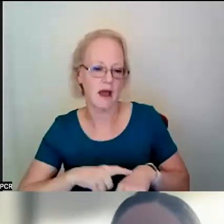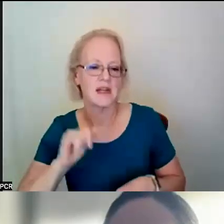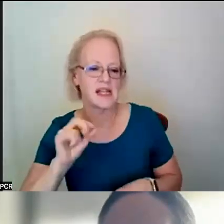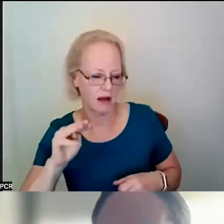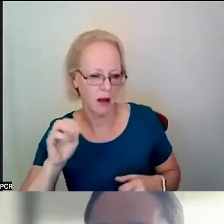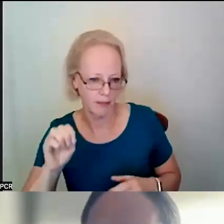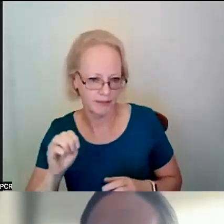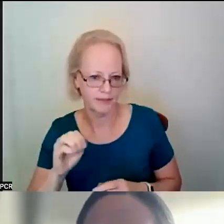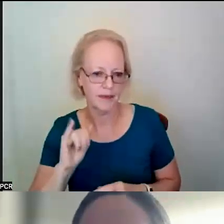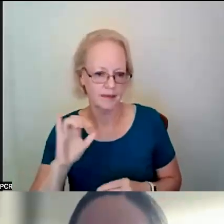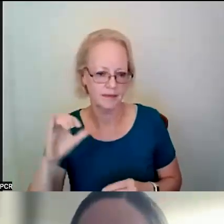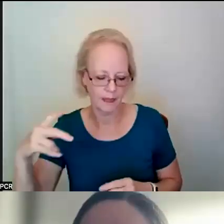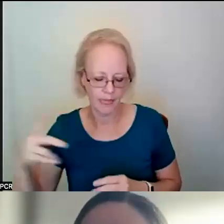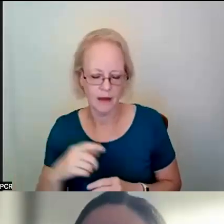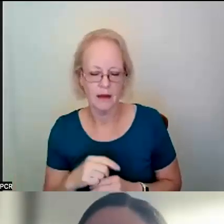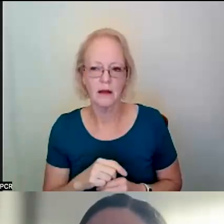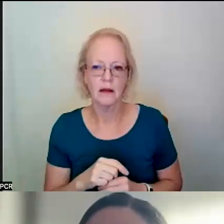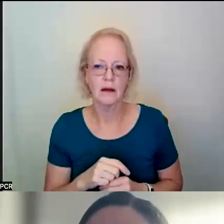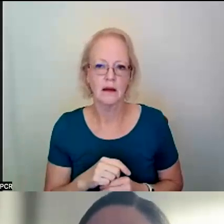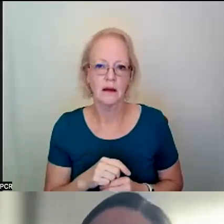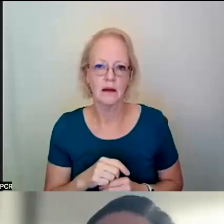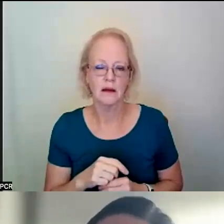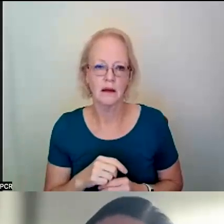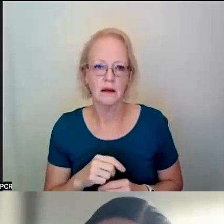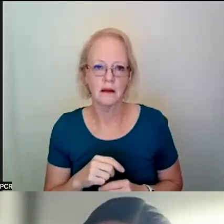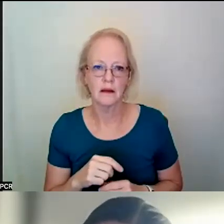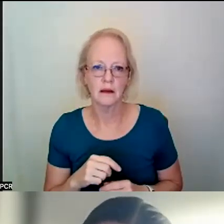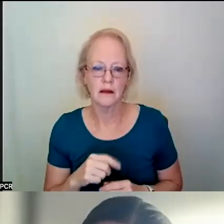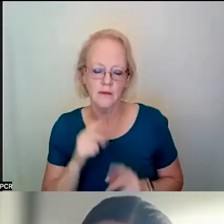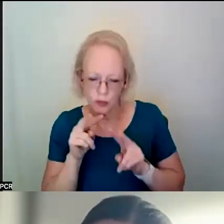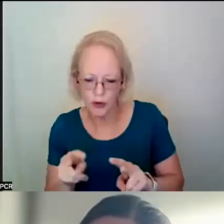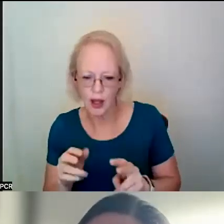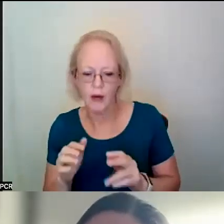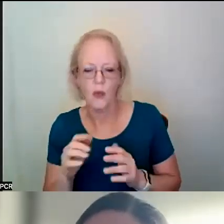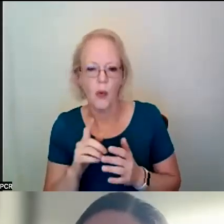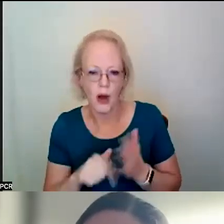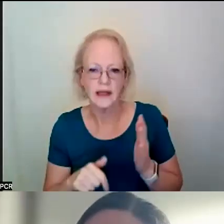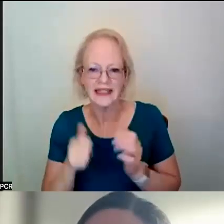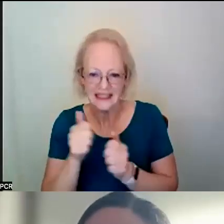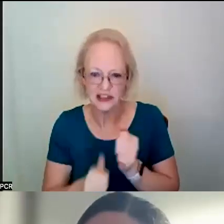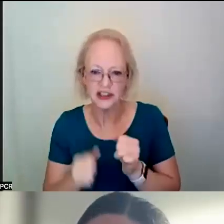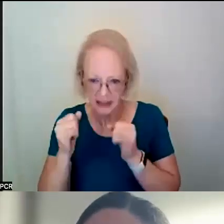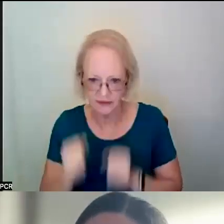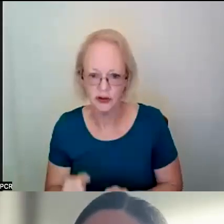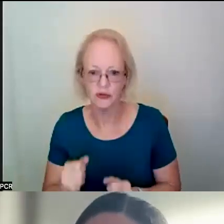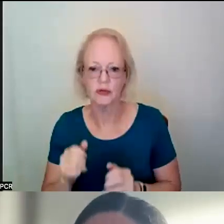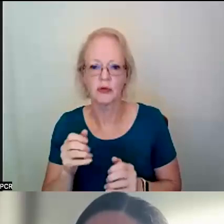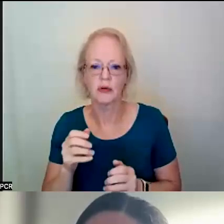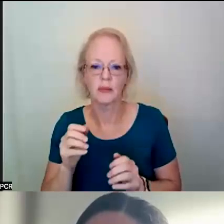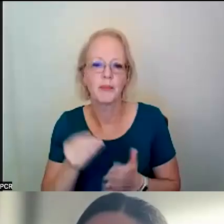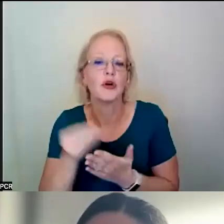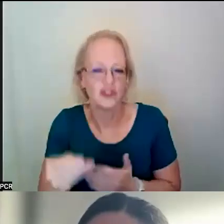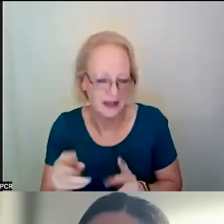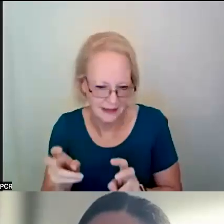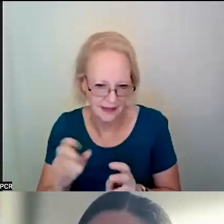limit the amount that any one individual can purchase. So basically, they can only cover their basic needs.